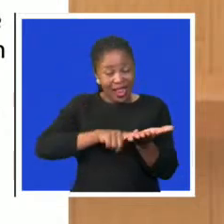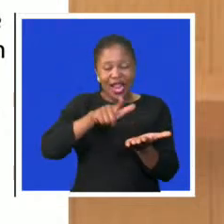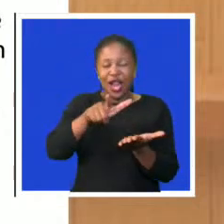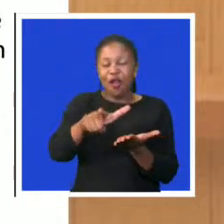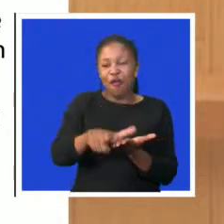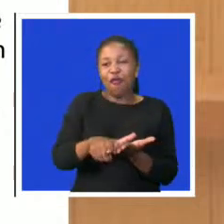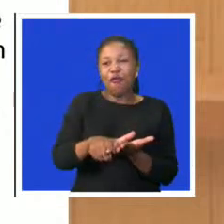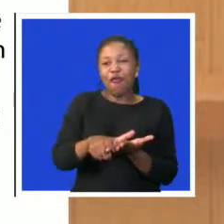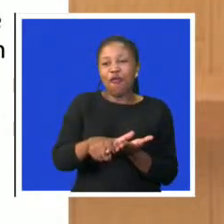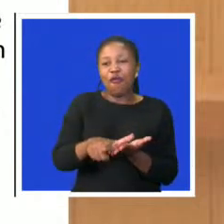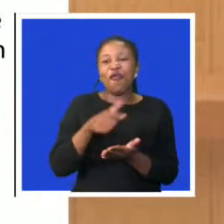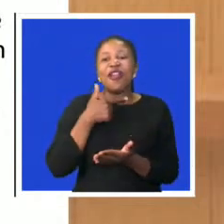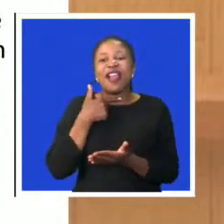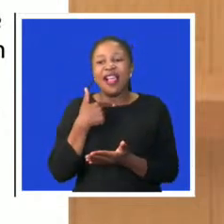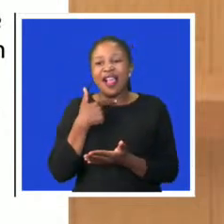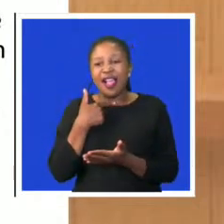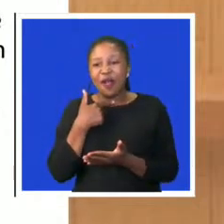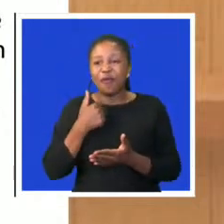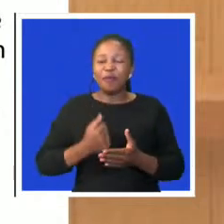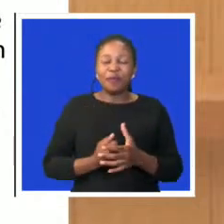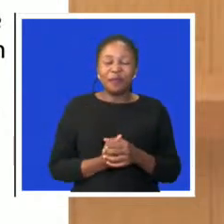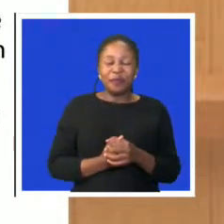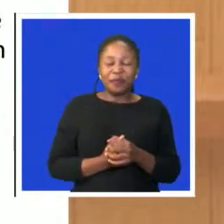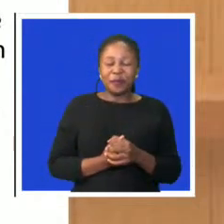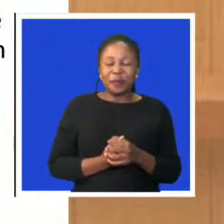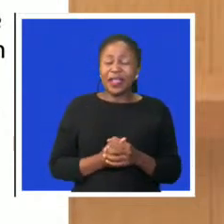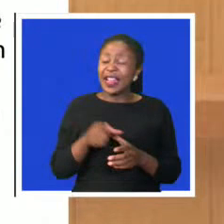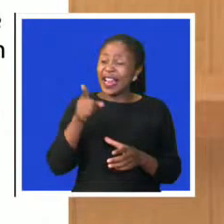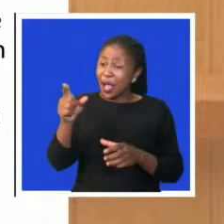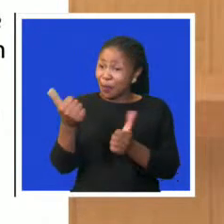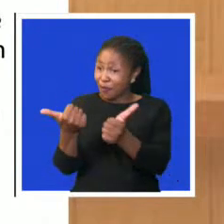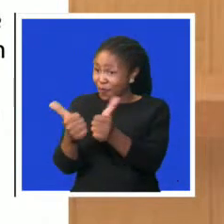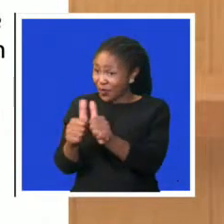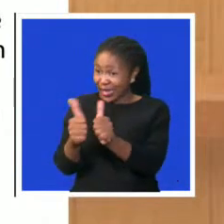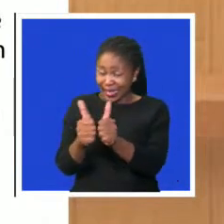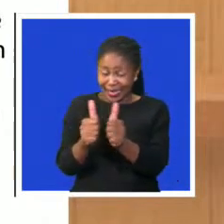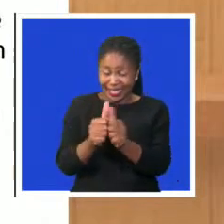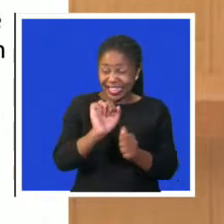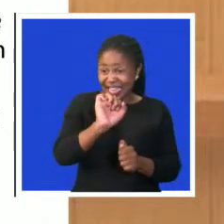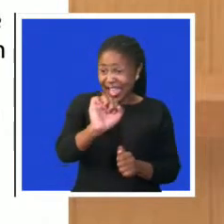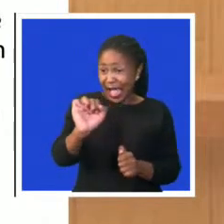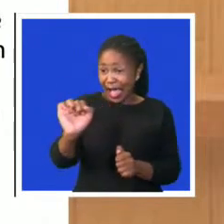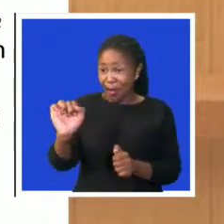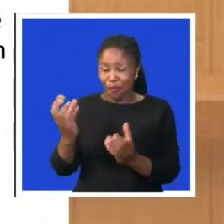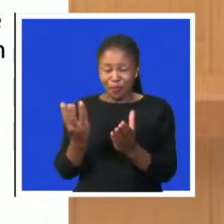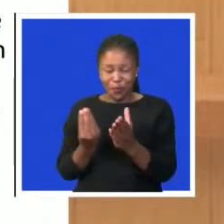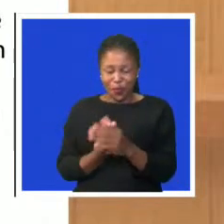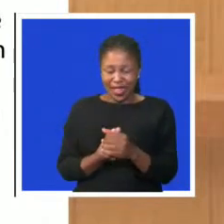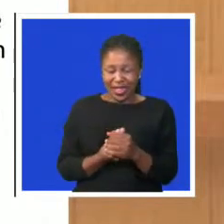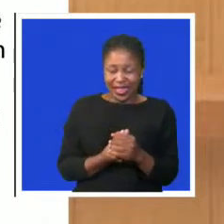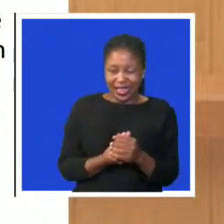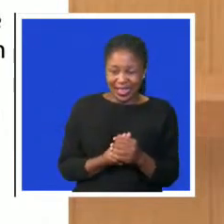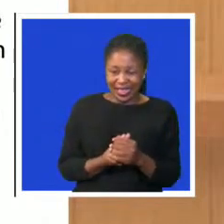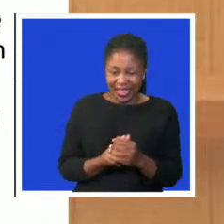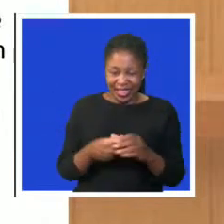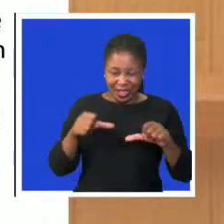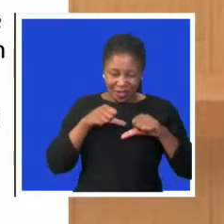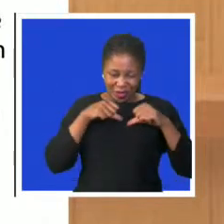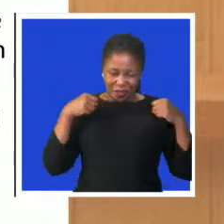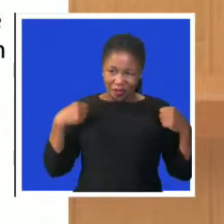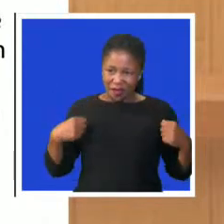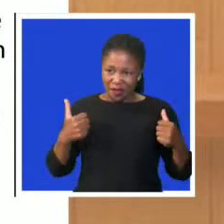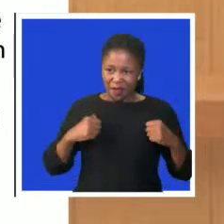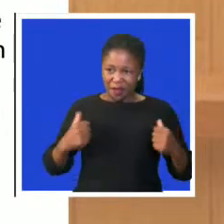dear Lena, allied with the priestly families. Hence, the high priest was